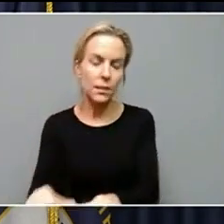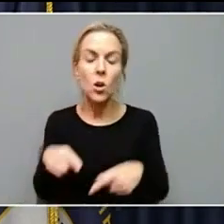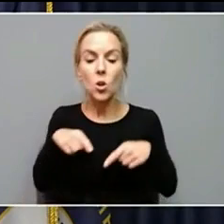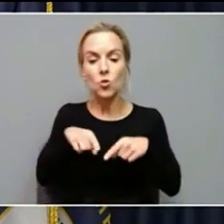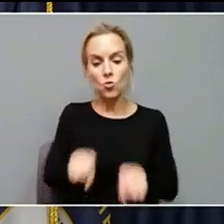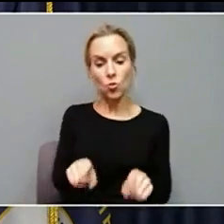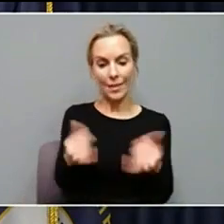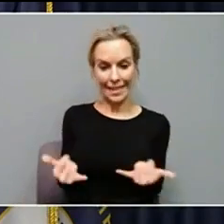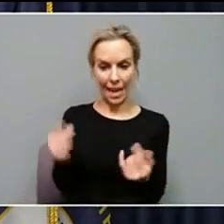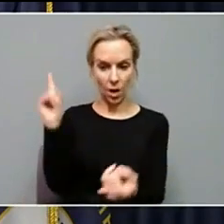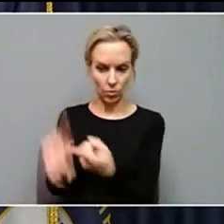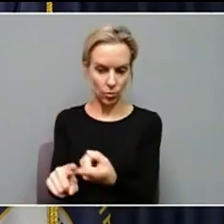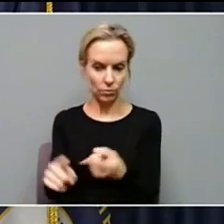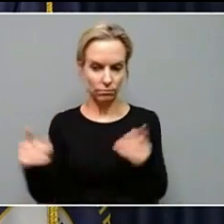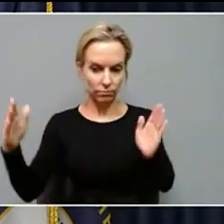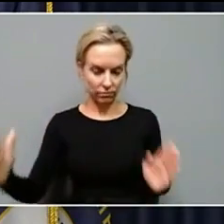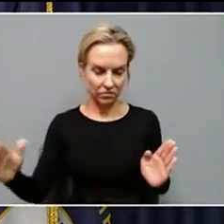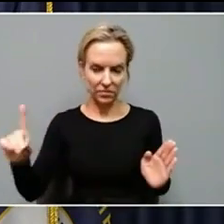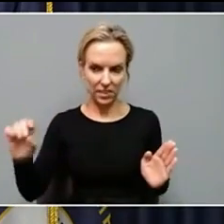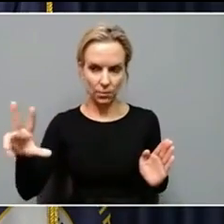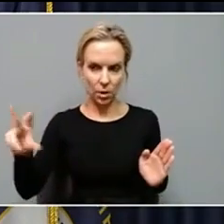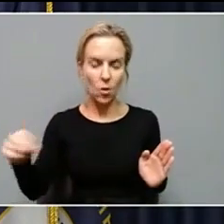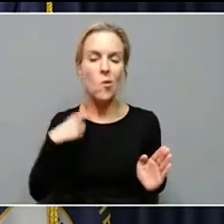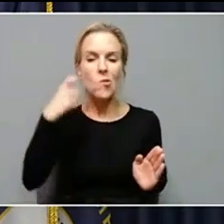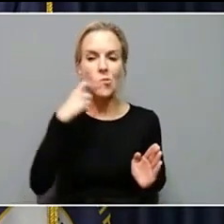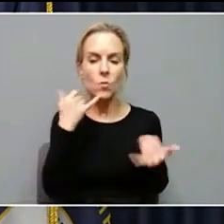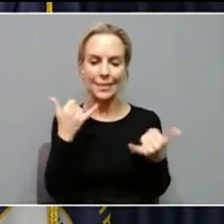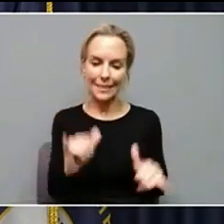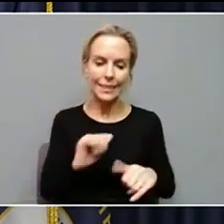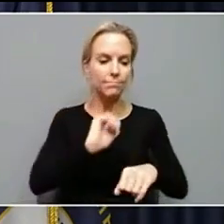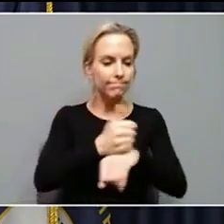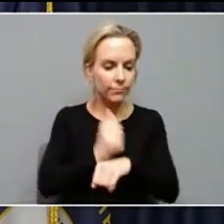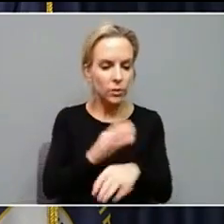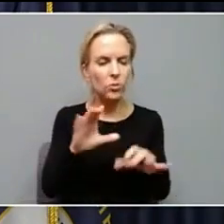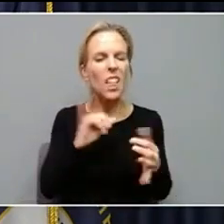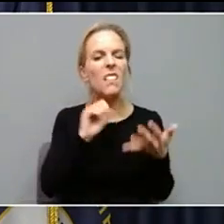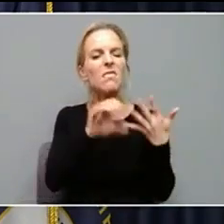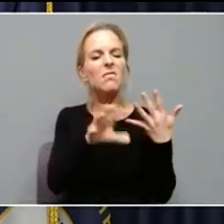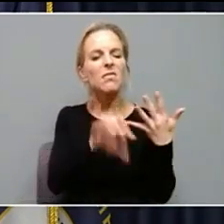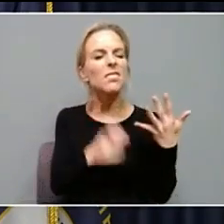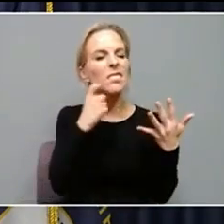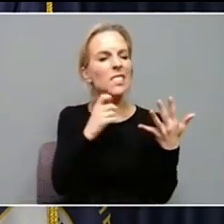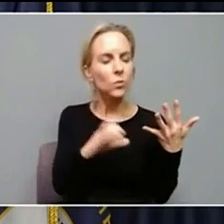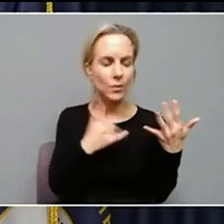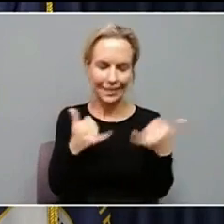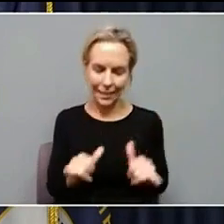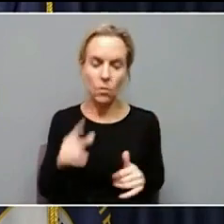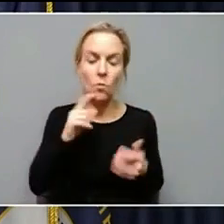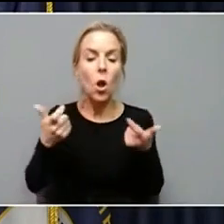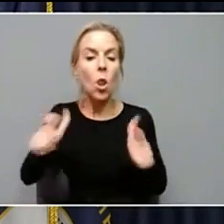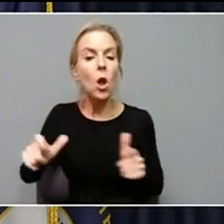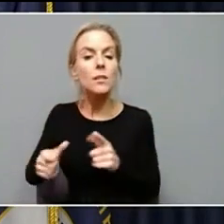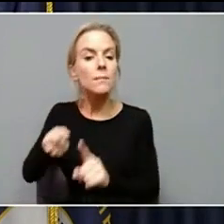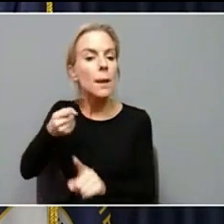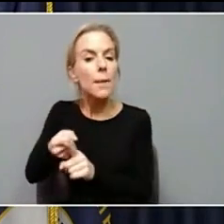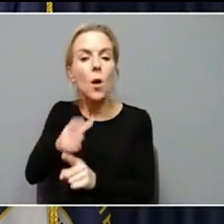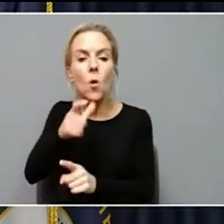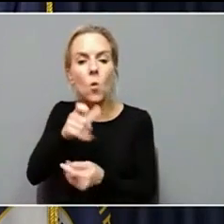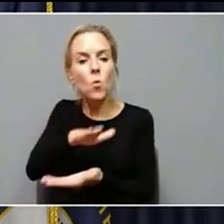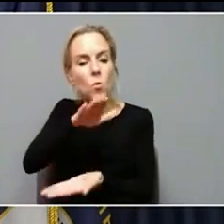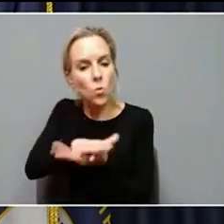I mentioned earlier. However, we will have a larger impact in schools, in